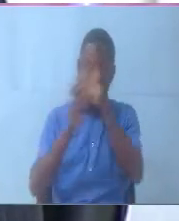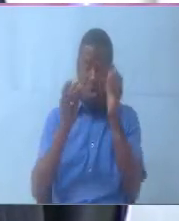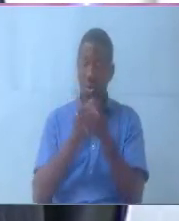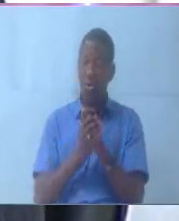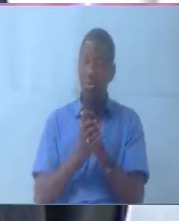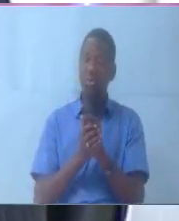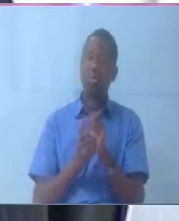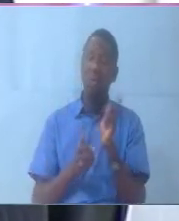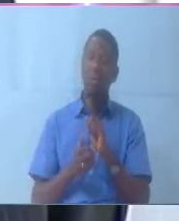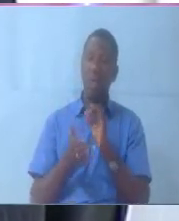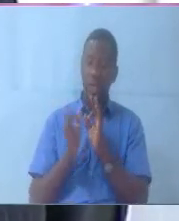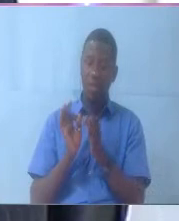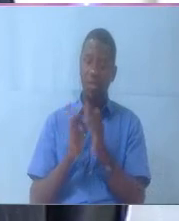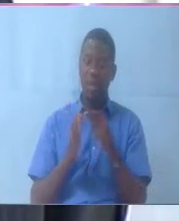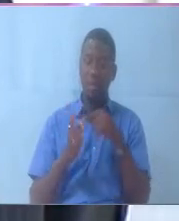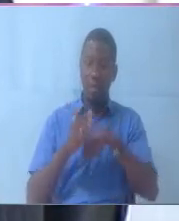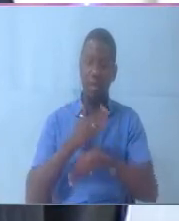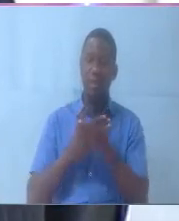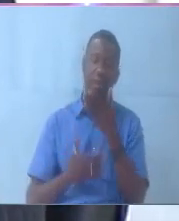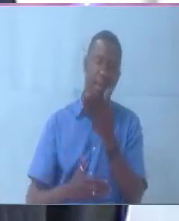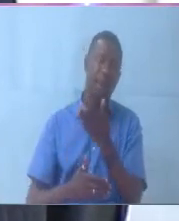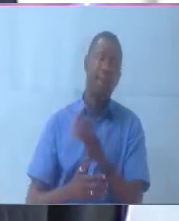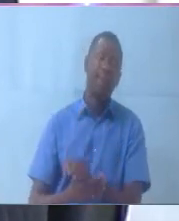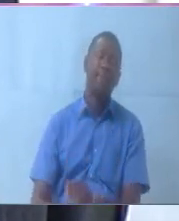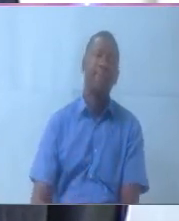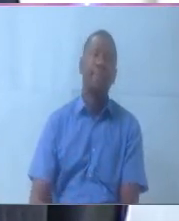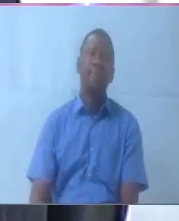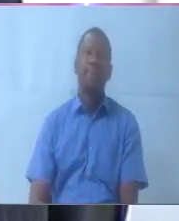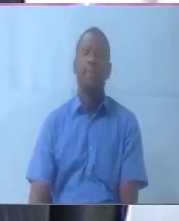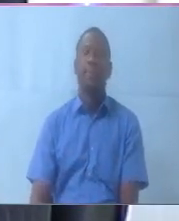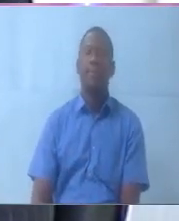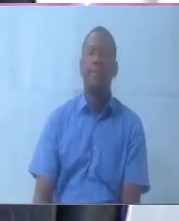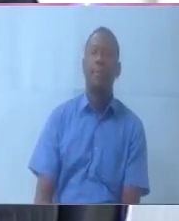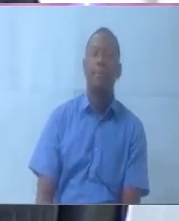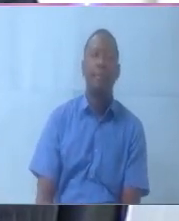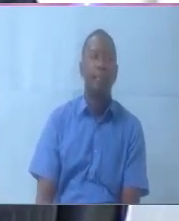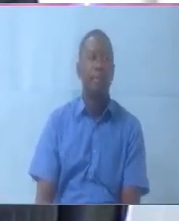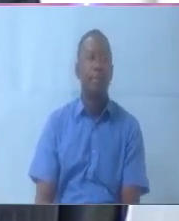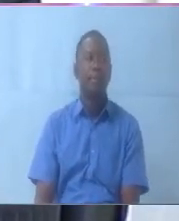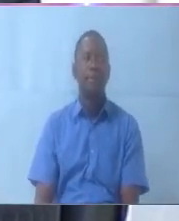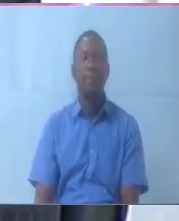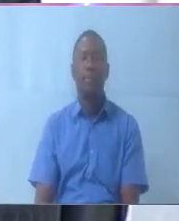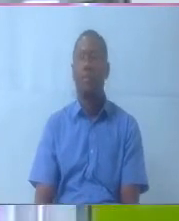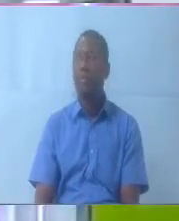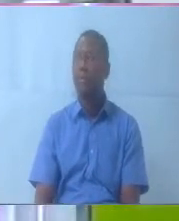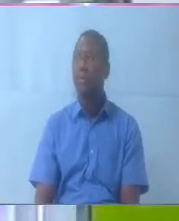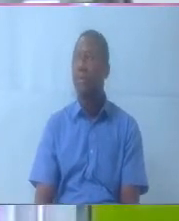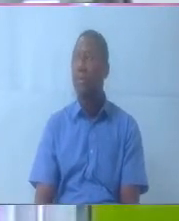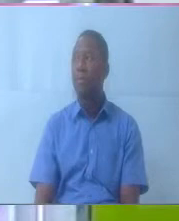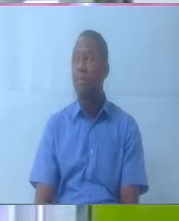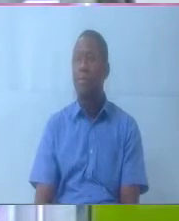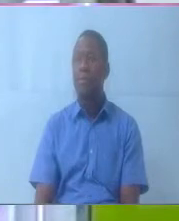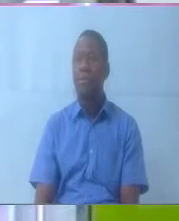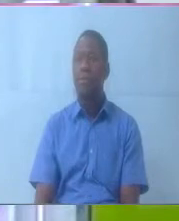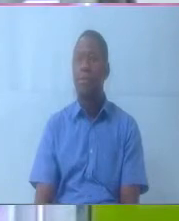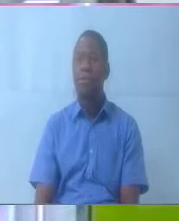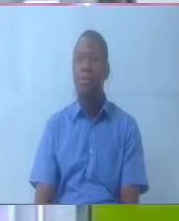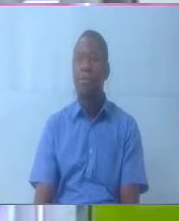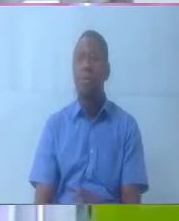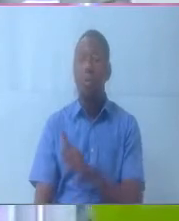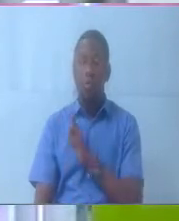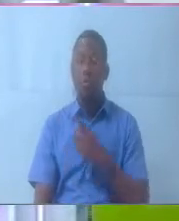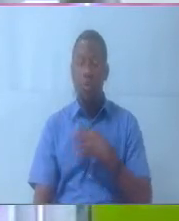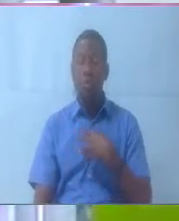nodron mi misalo di nyato som demanding kumakang ni safero nyimba dunda diamo nyimba. We want to end the hearing at 3